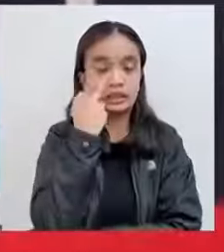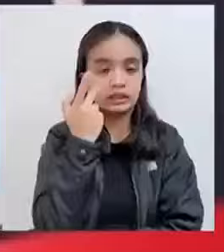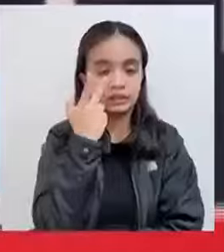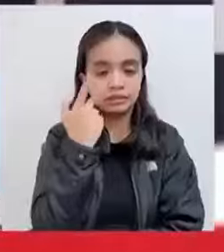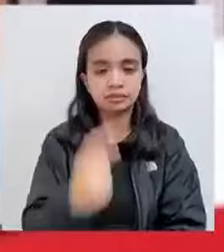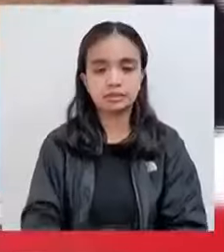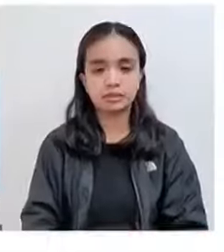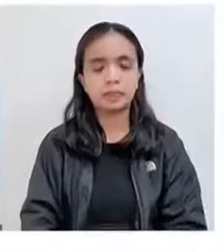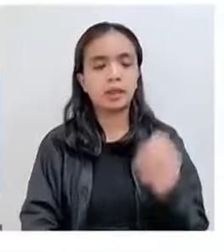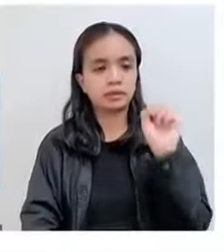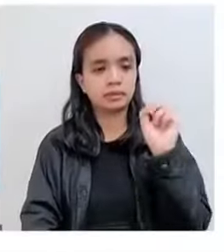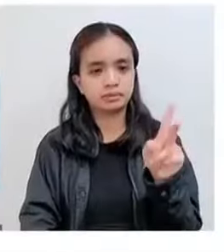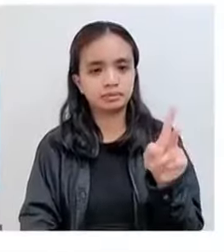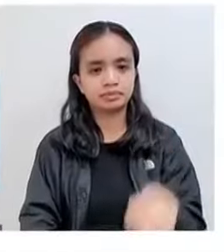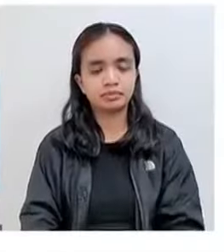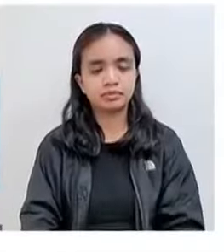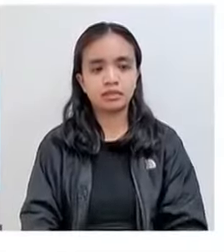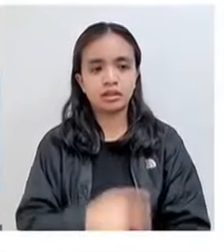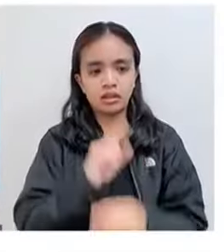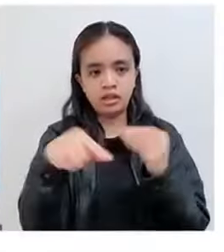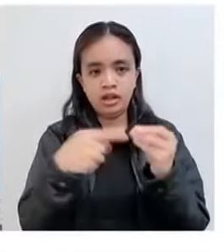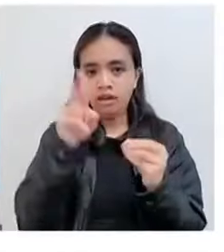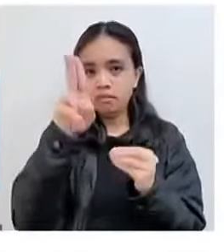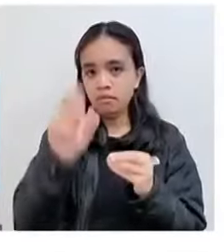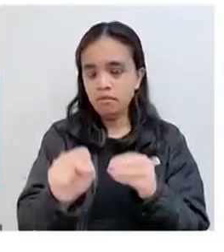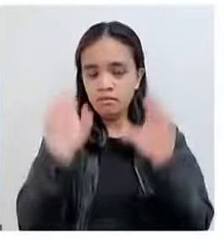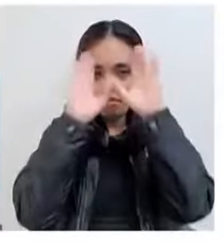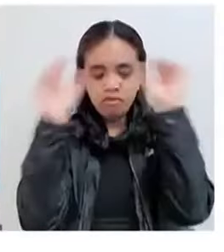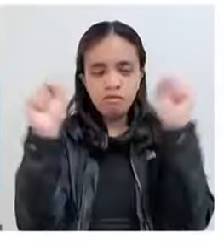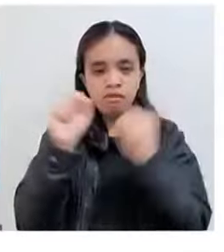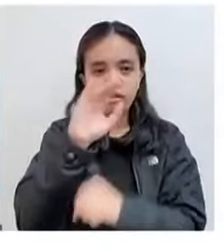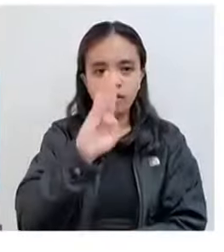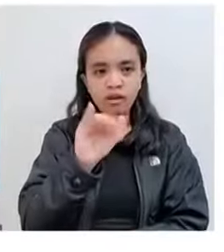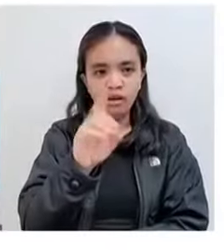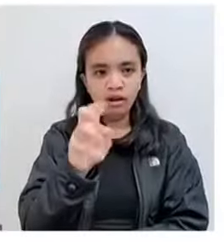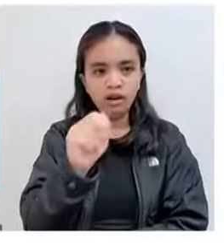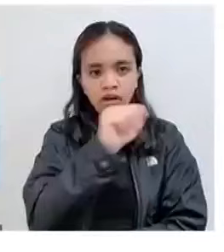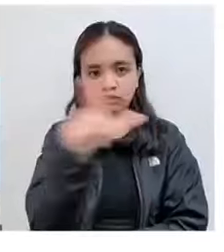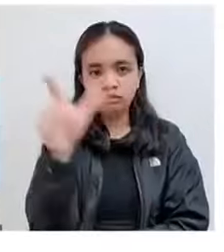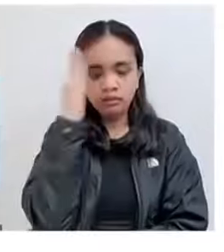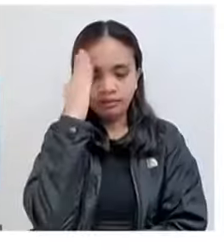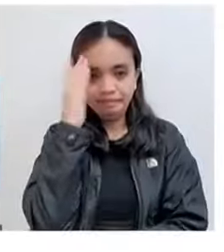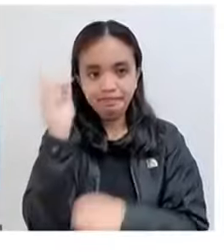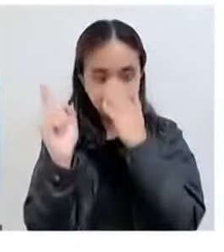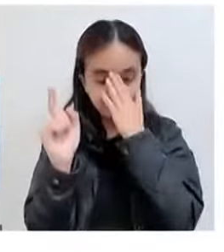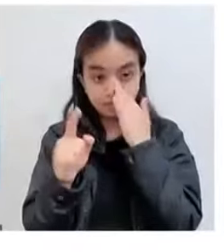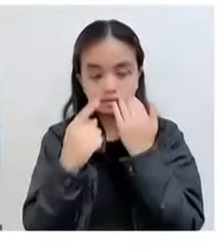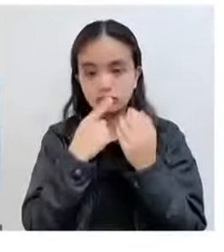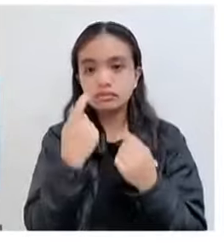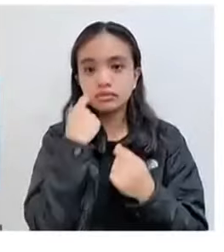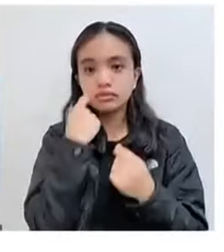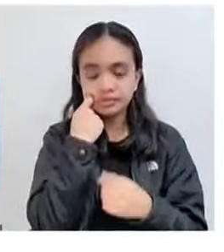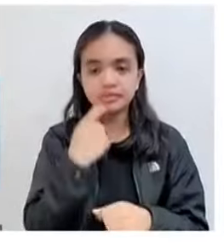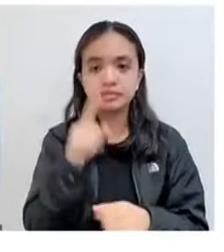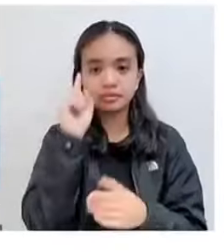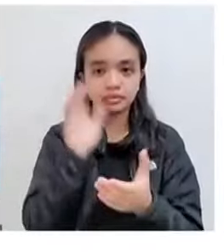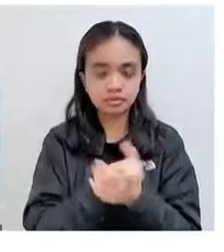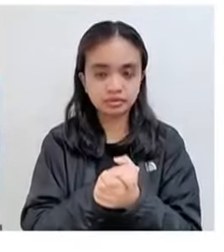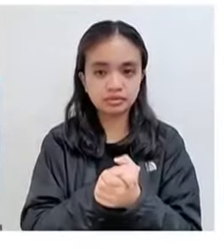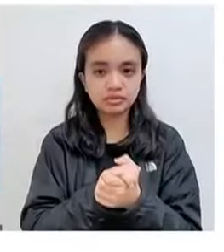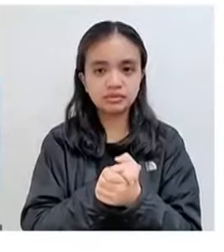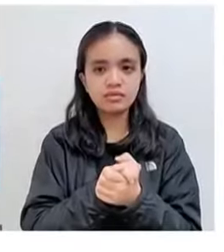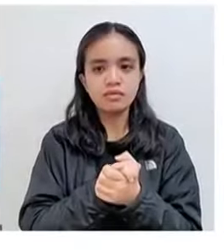sights now on U.S. President Joe Biden. We all know the stand that he took very early on in this